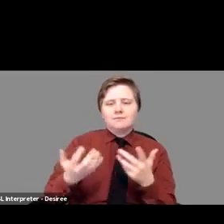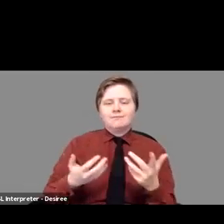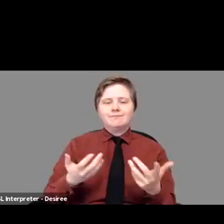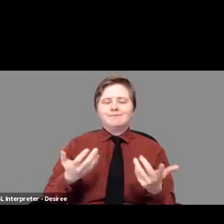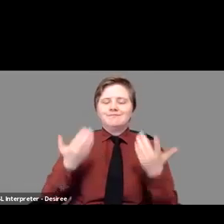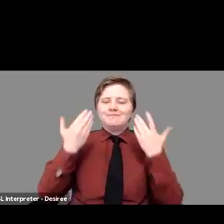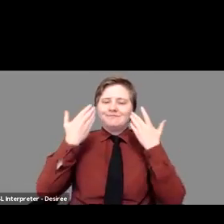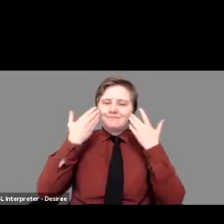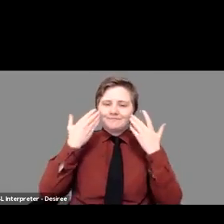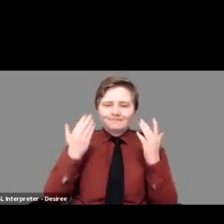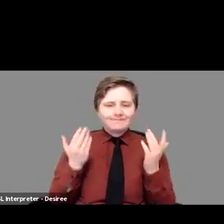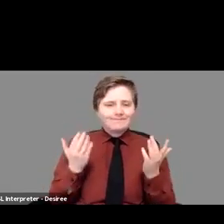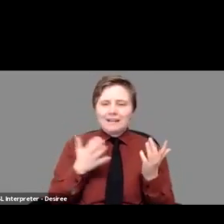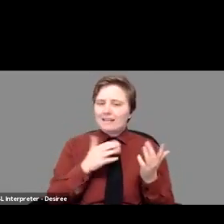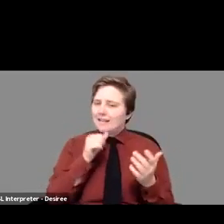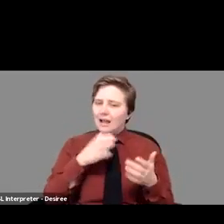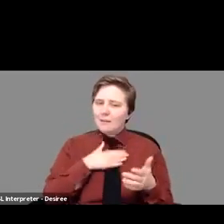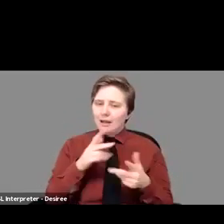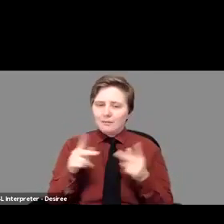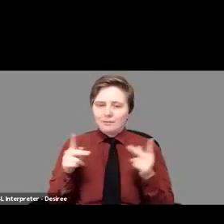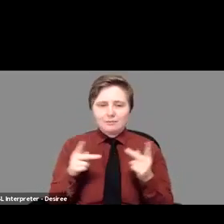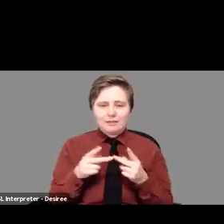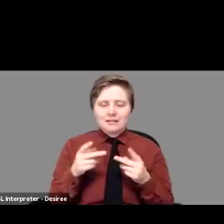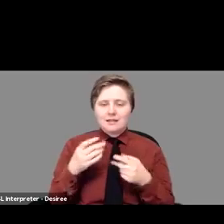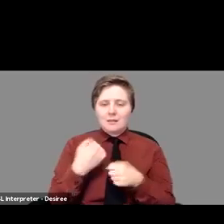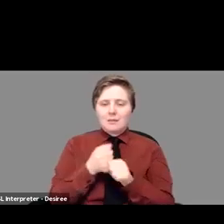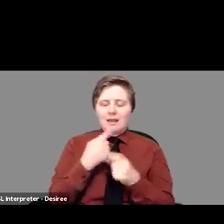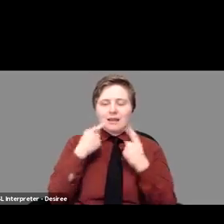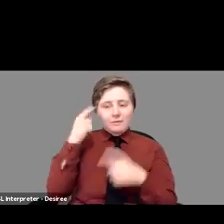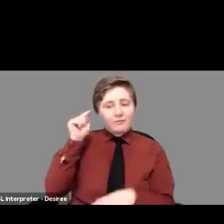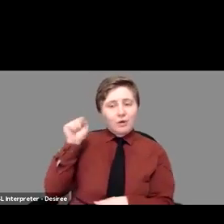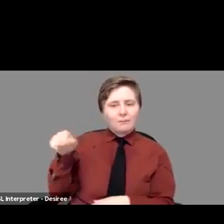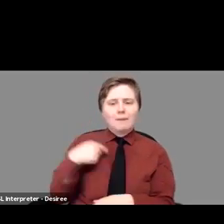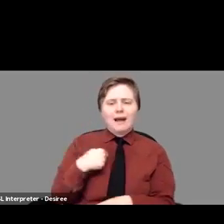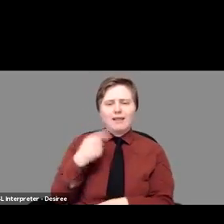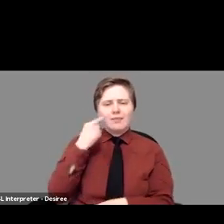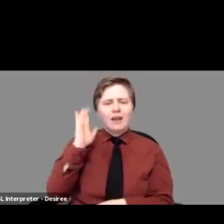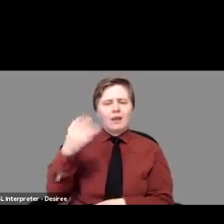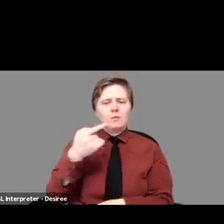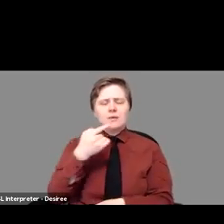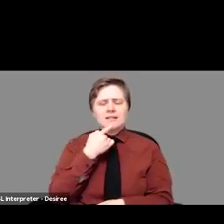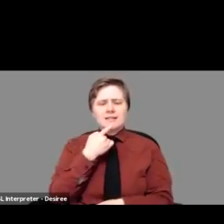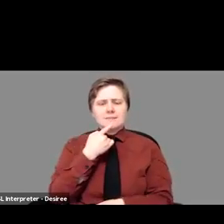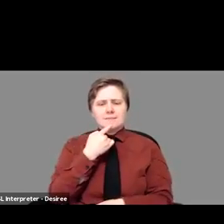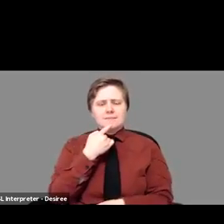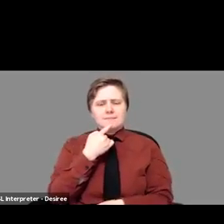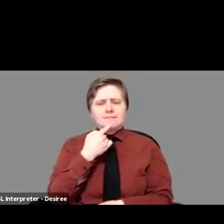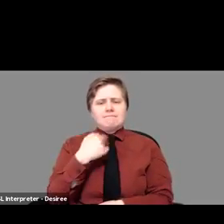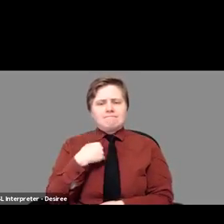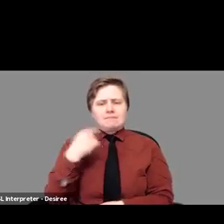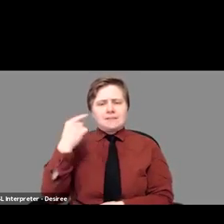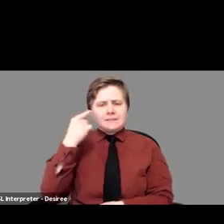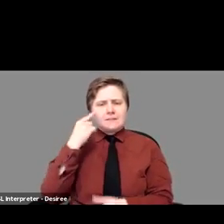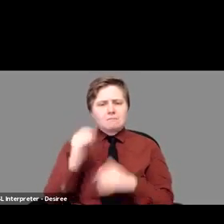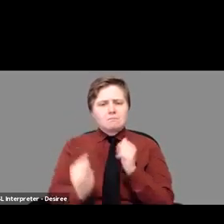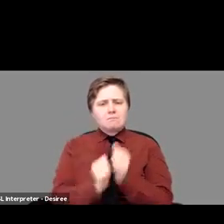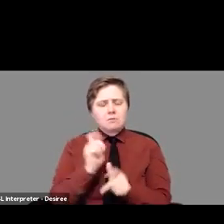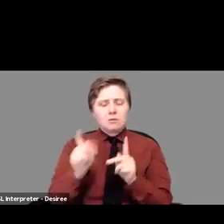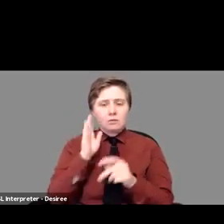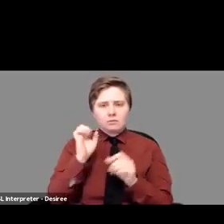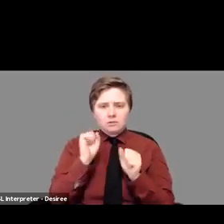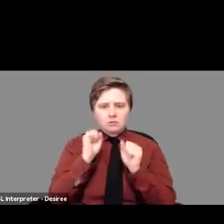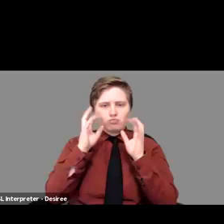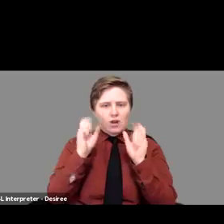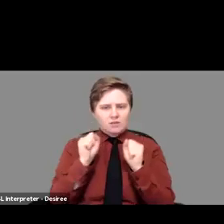I don't, it's not my place to make his announcement for him, I think I will say that I believe most people will be